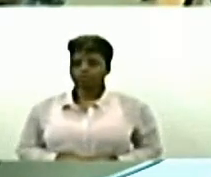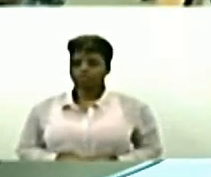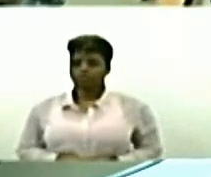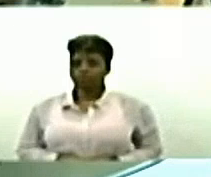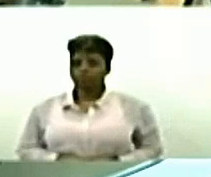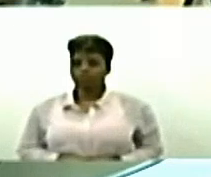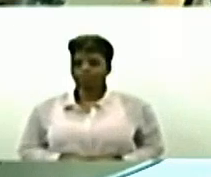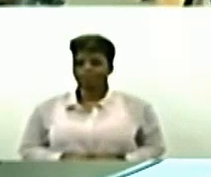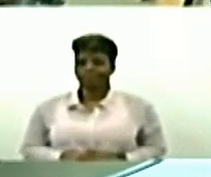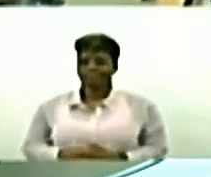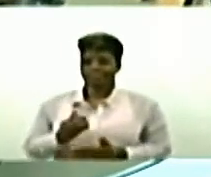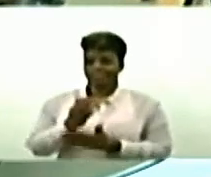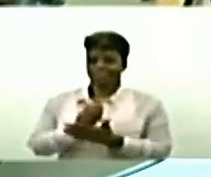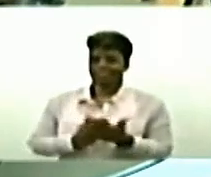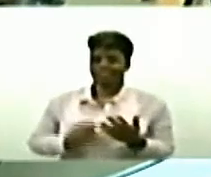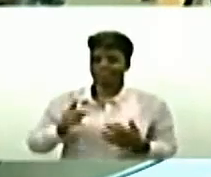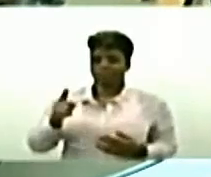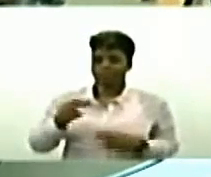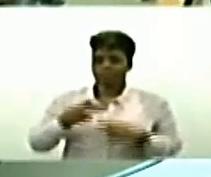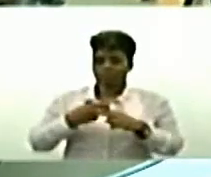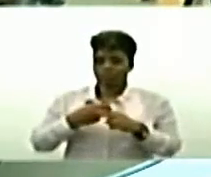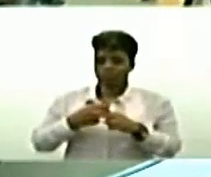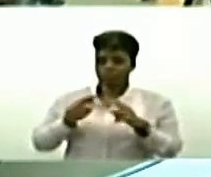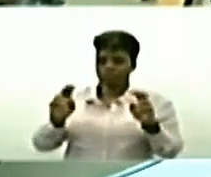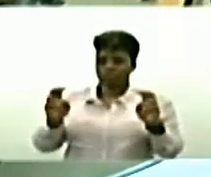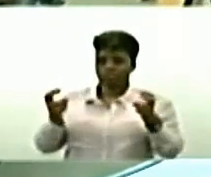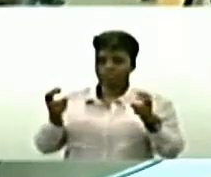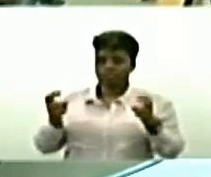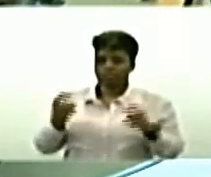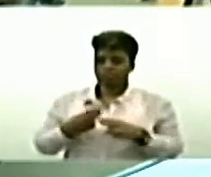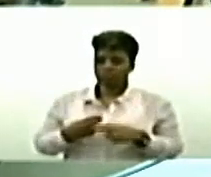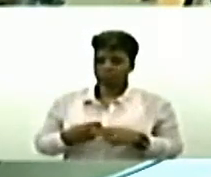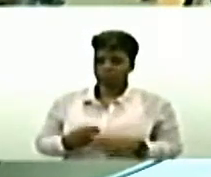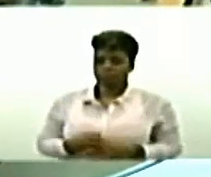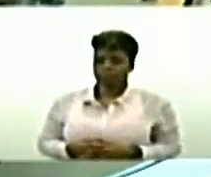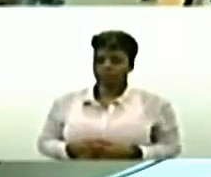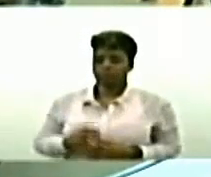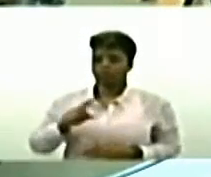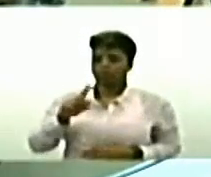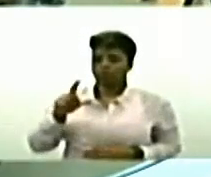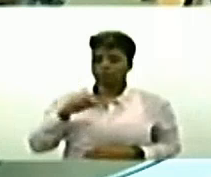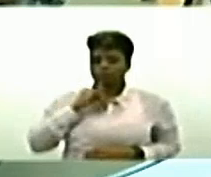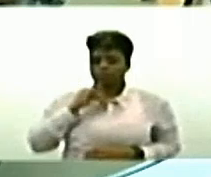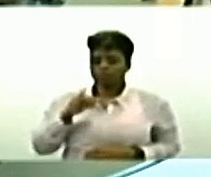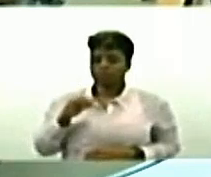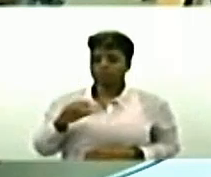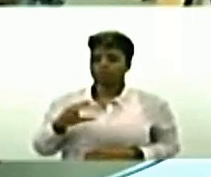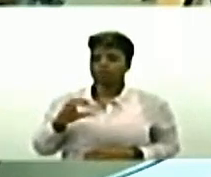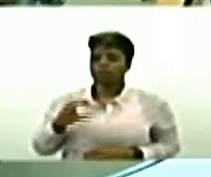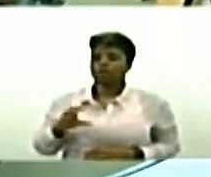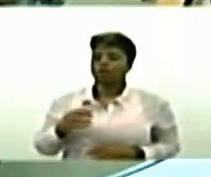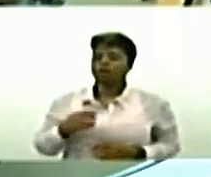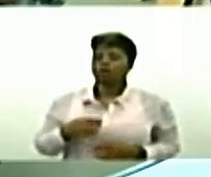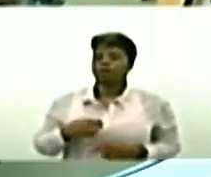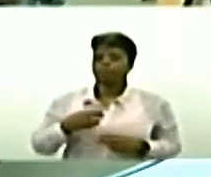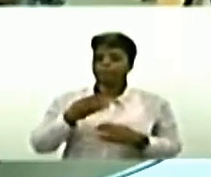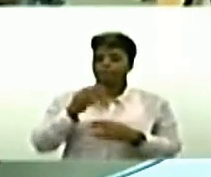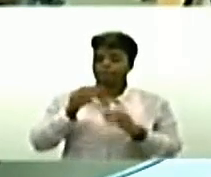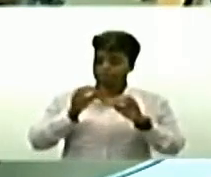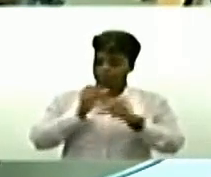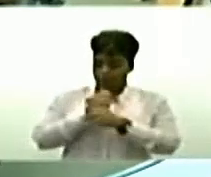Clause 1, short title. Honorable members, the question is that Clause 1, the short title, forms part of the